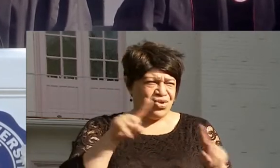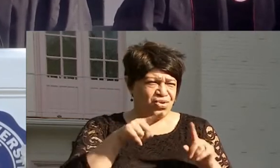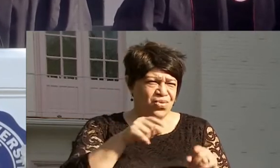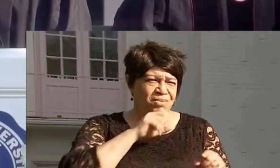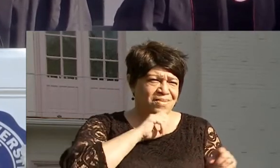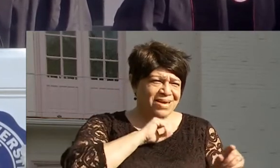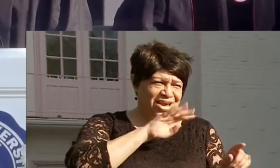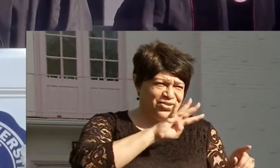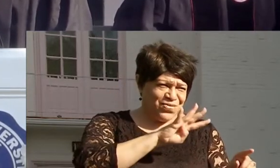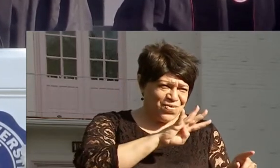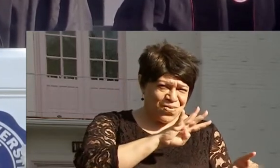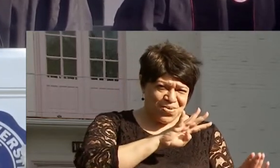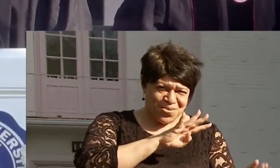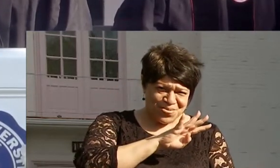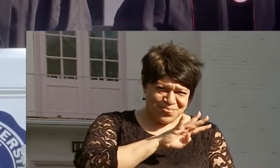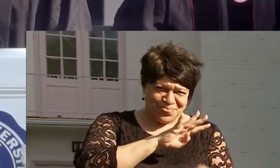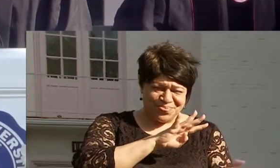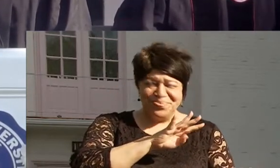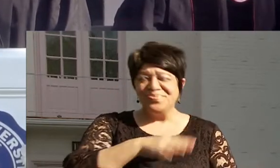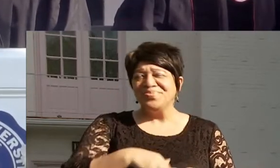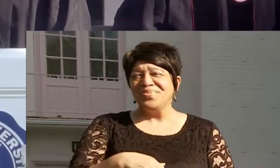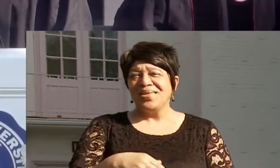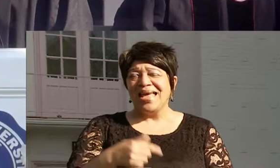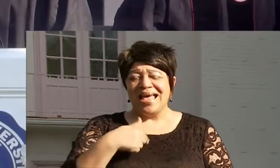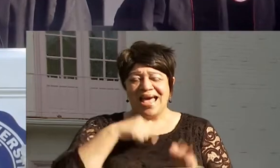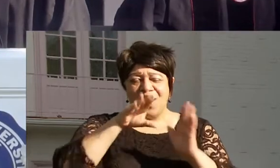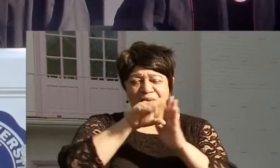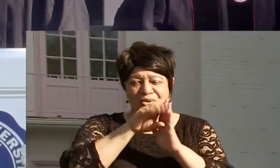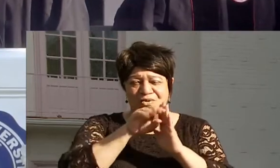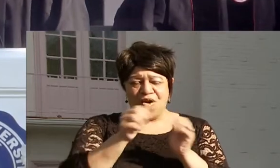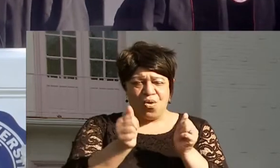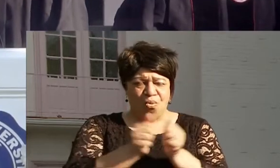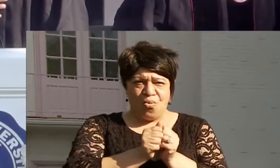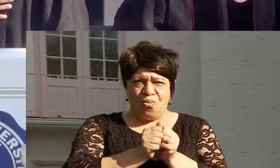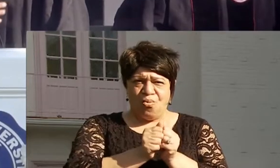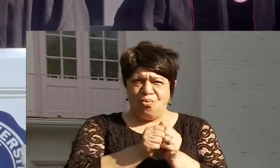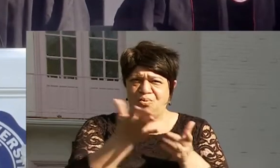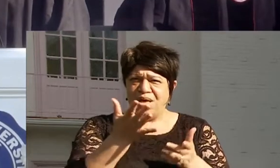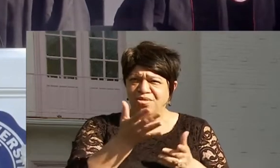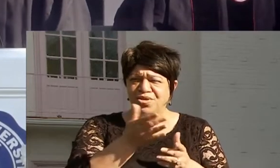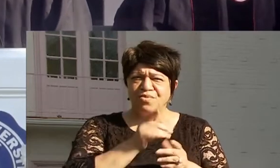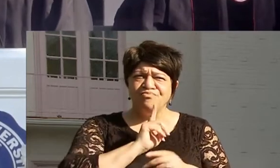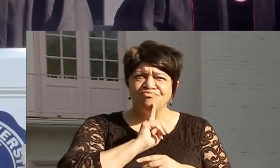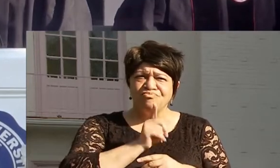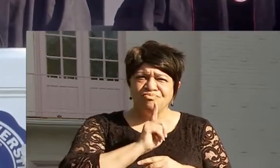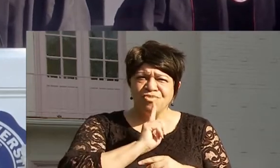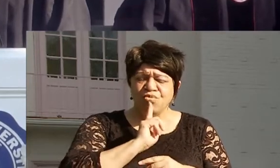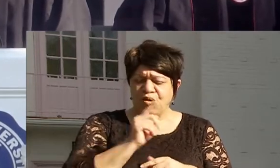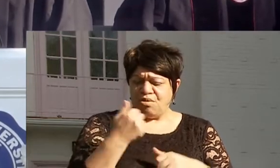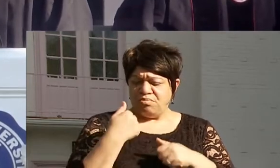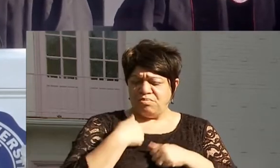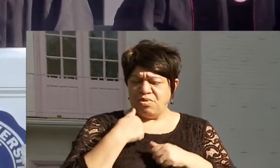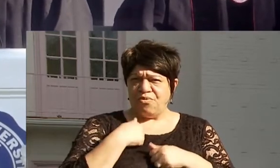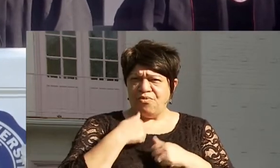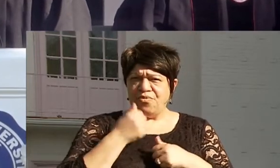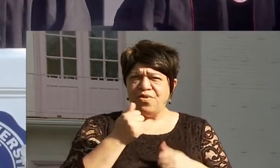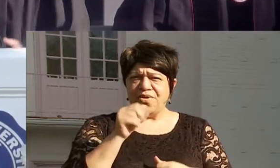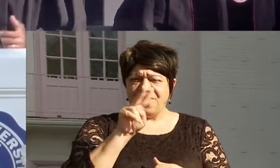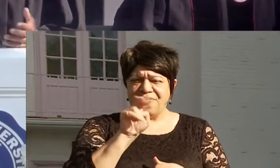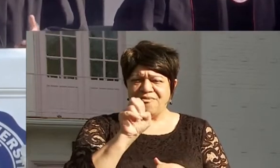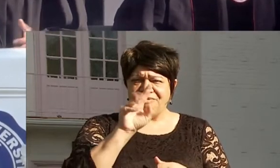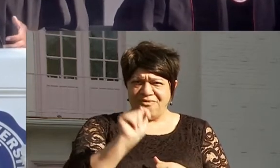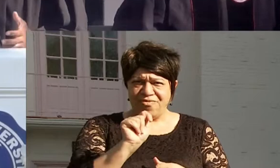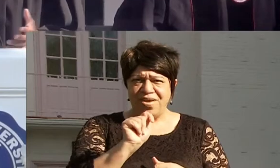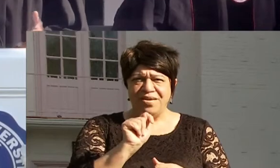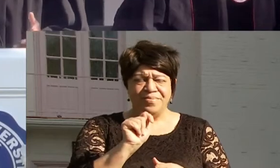four. I was shooting with a real veteran who, like my father, was a US Marine. He dropped that gin on